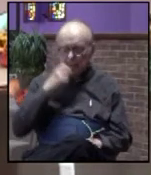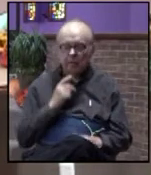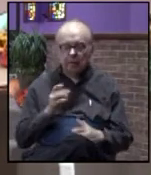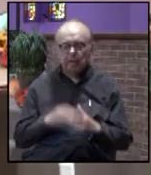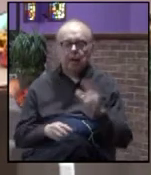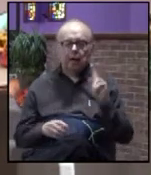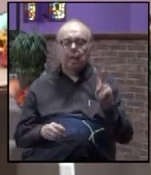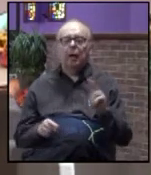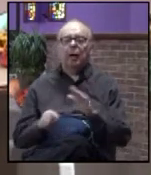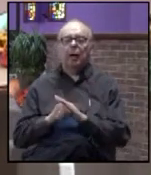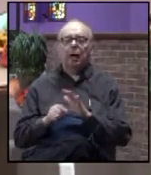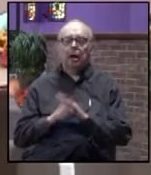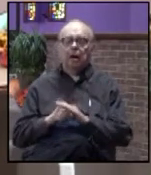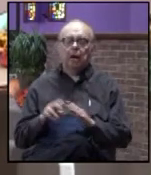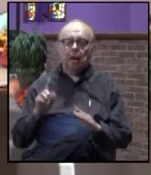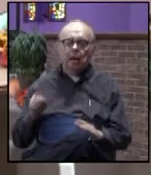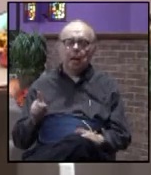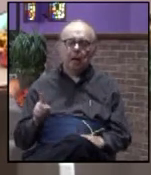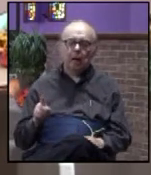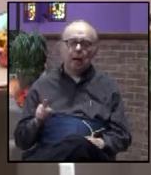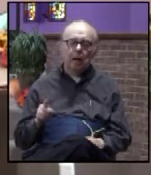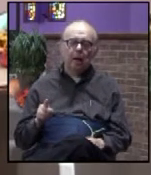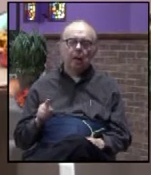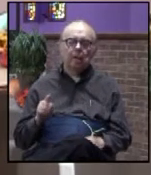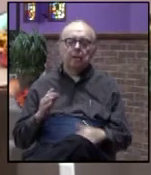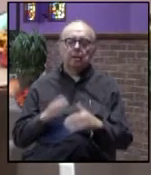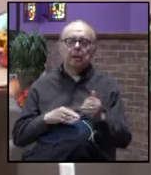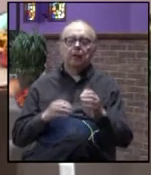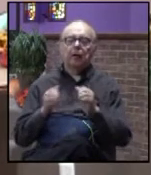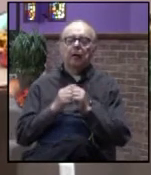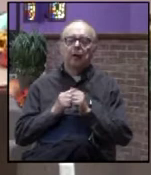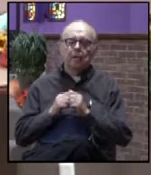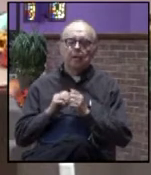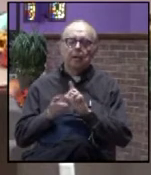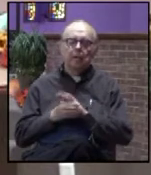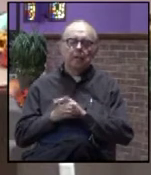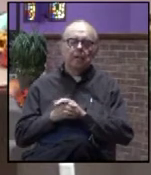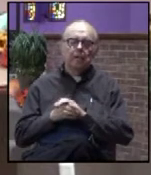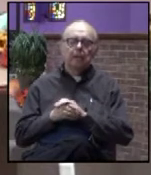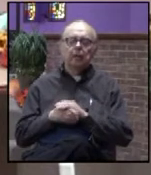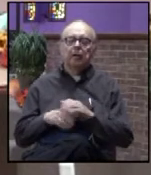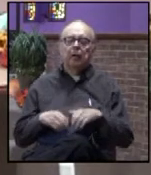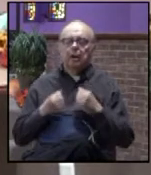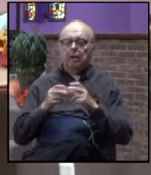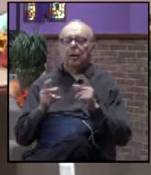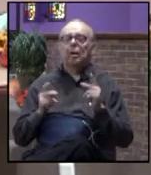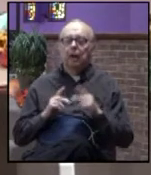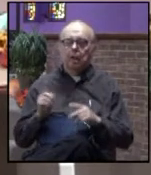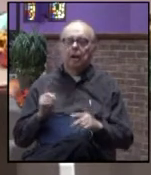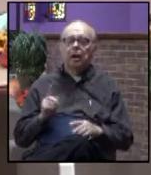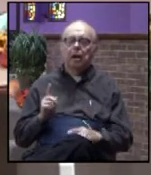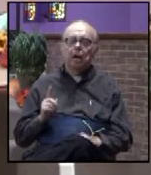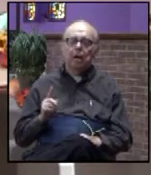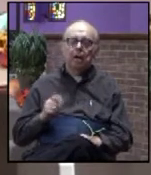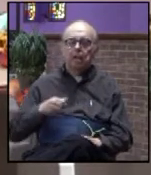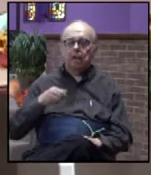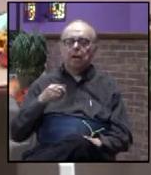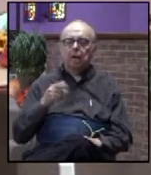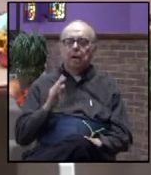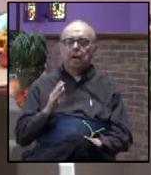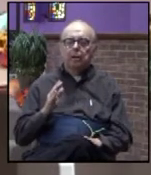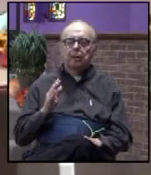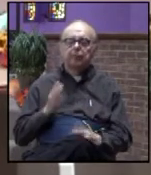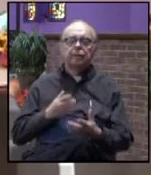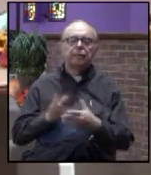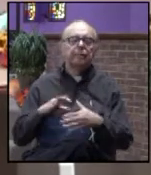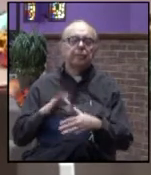2 with this, and in him you too are being built together to become a dwelling place in which God lives by the